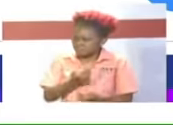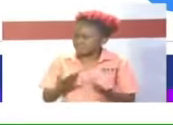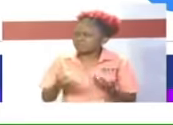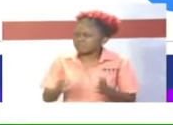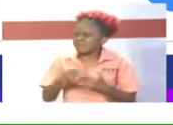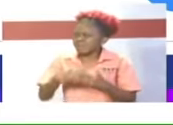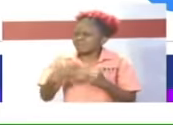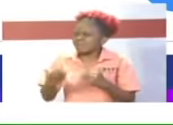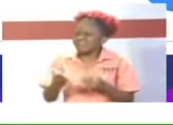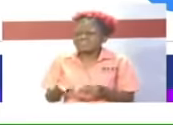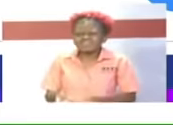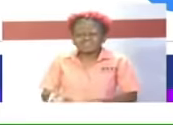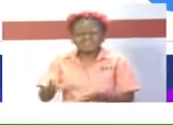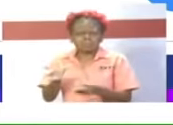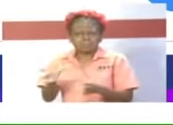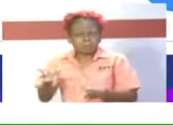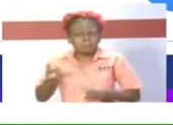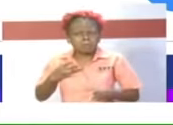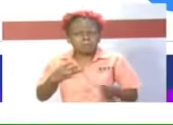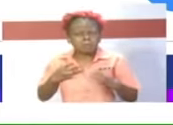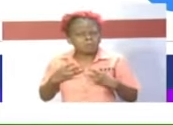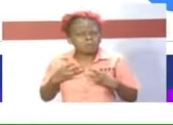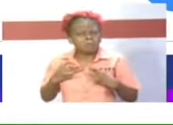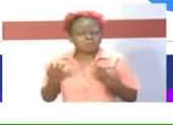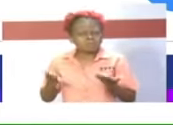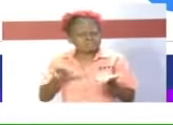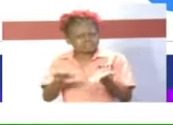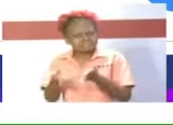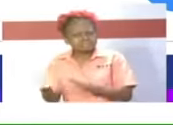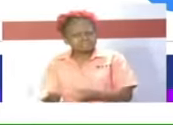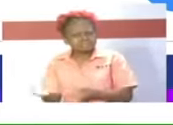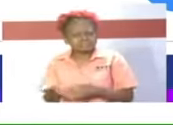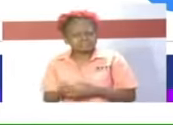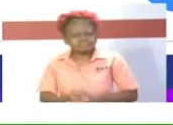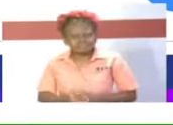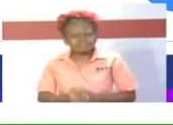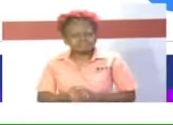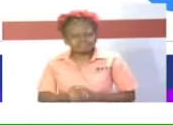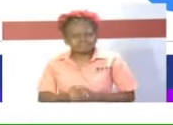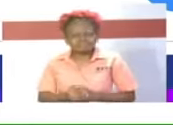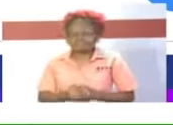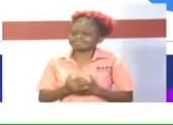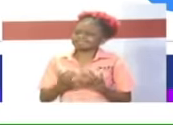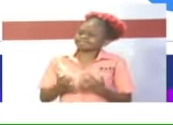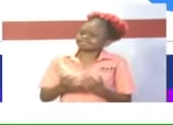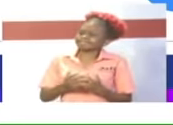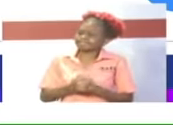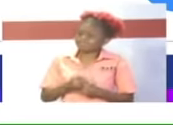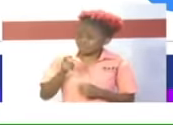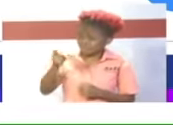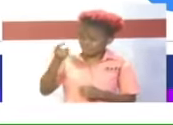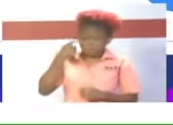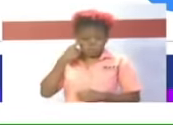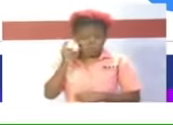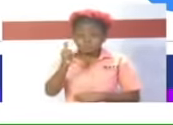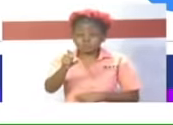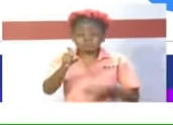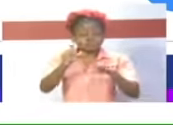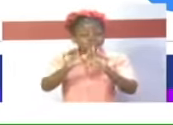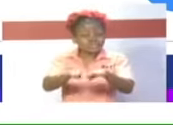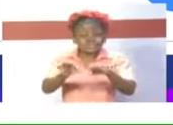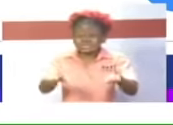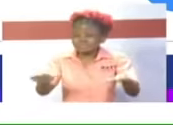idea as to the pediatric population? Are you noticing increases there? And what type